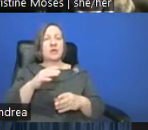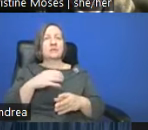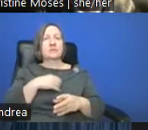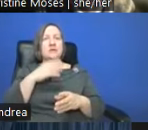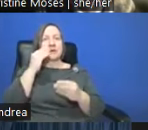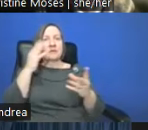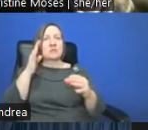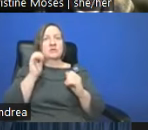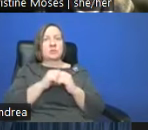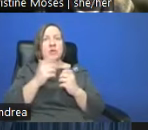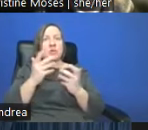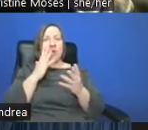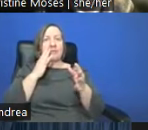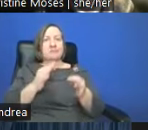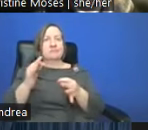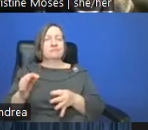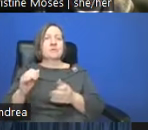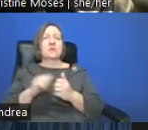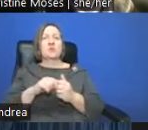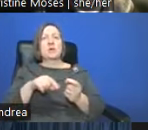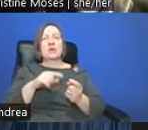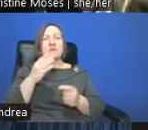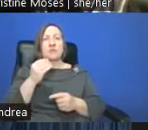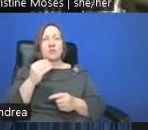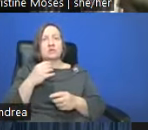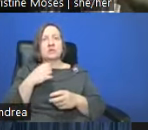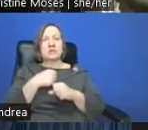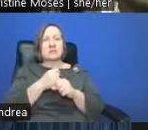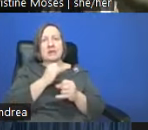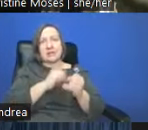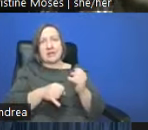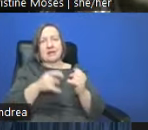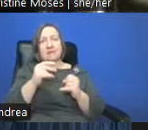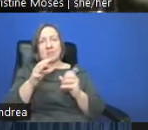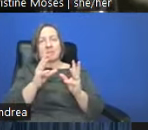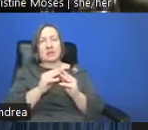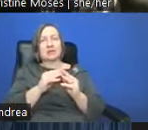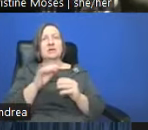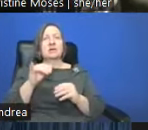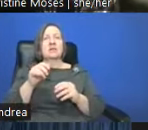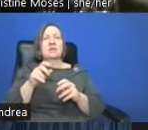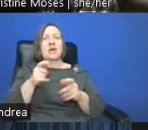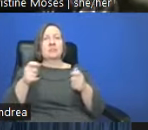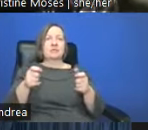findings. 14, when a decision is made at the end of a public hearing, the presiding individual